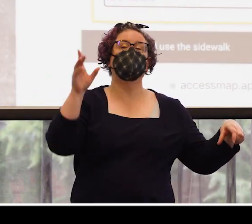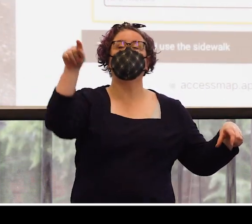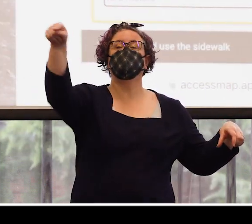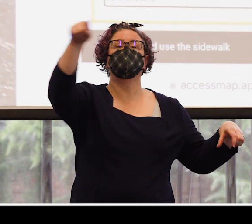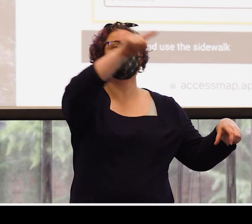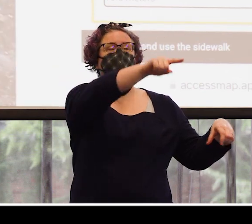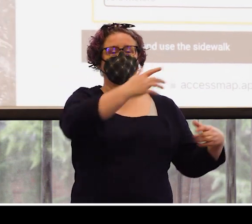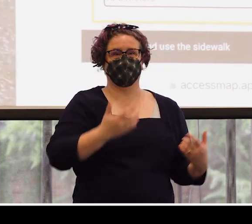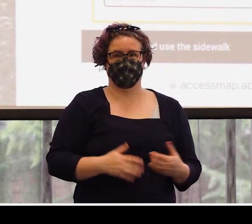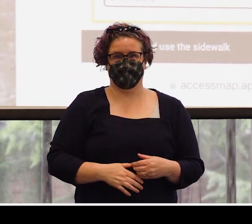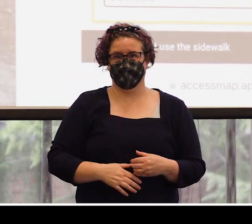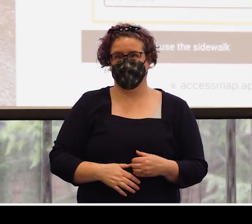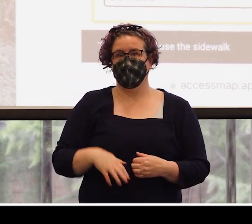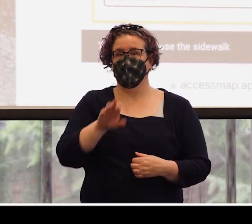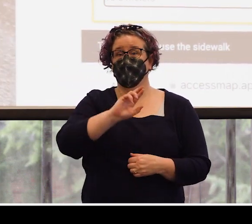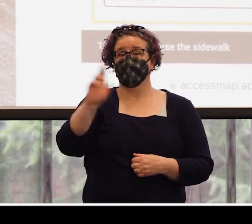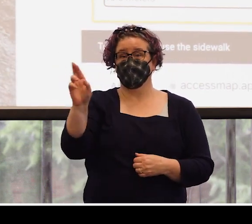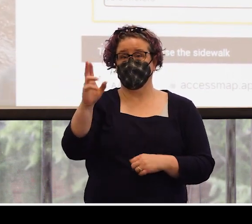Turn right and use the sidewalk.